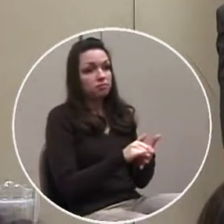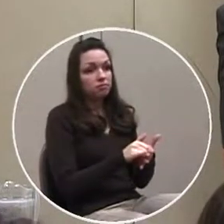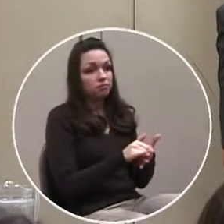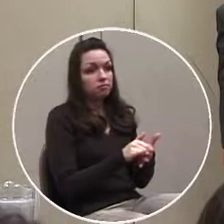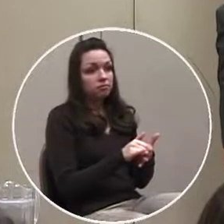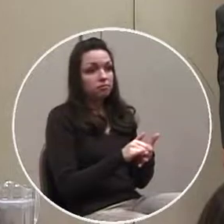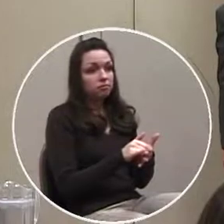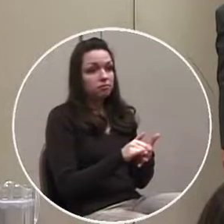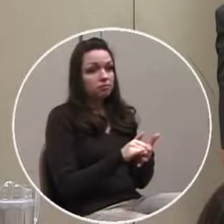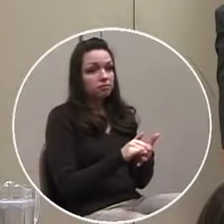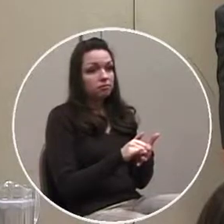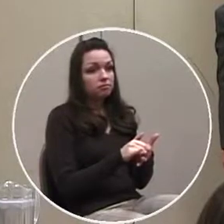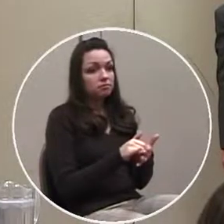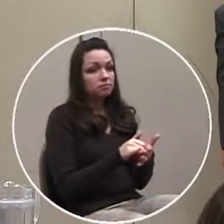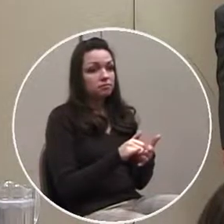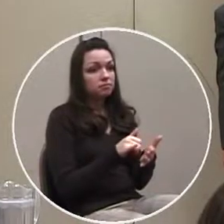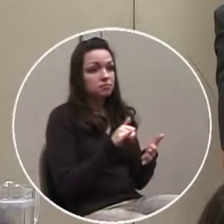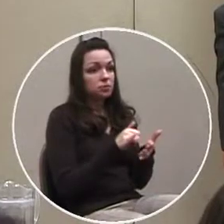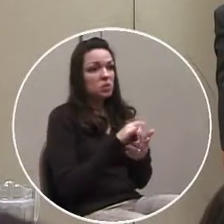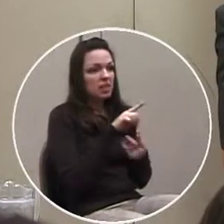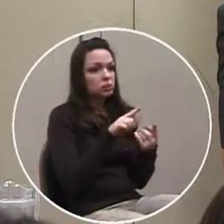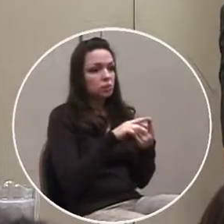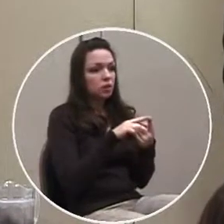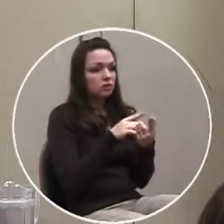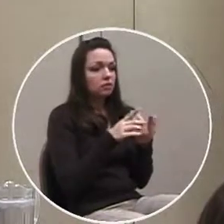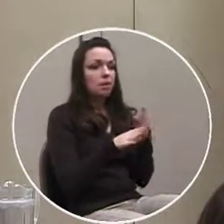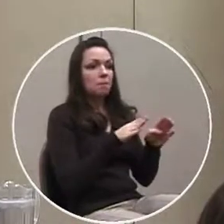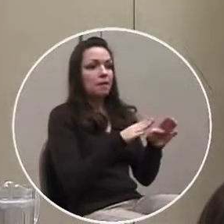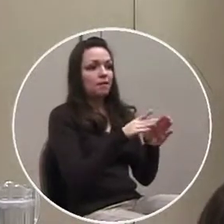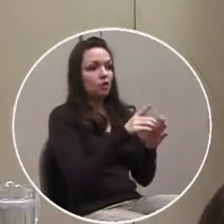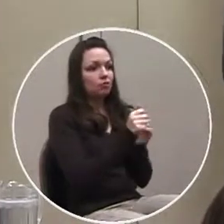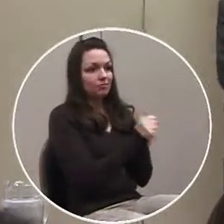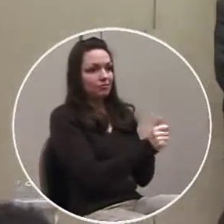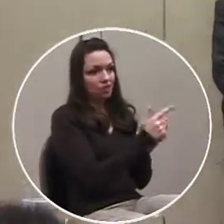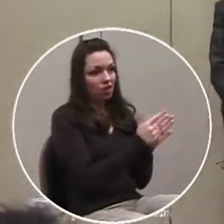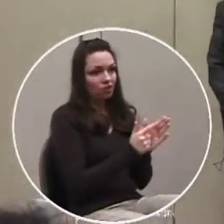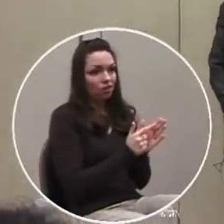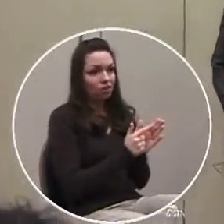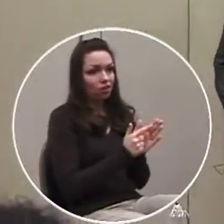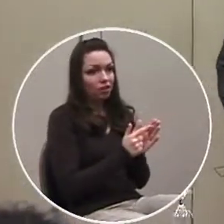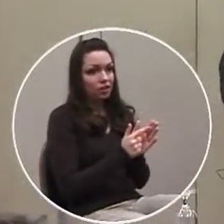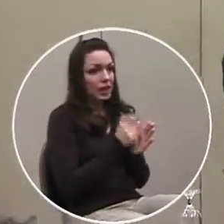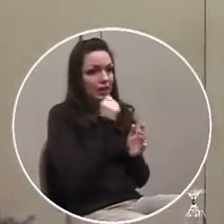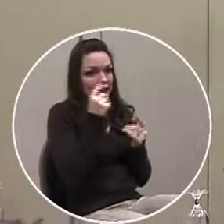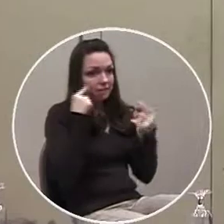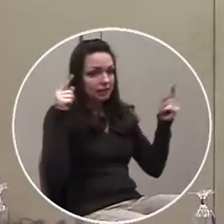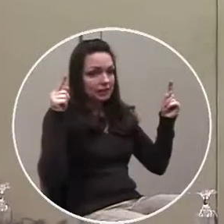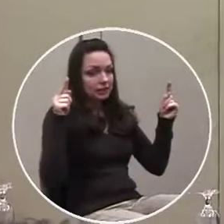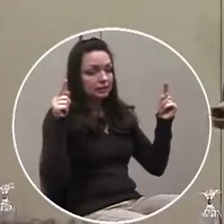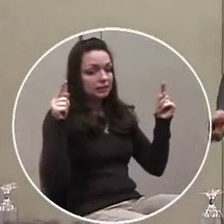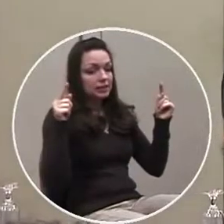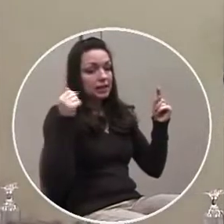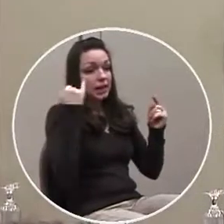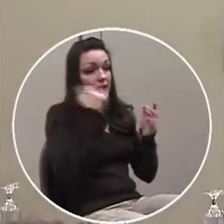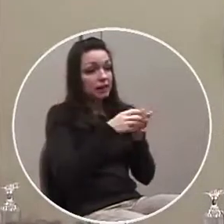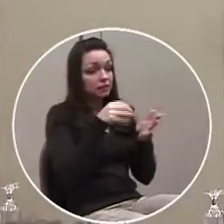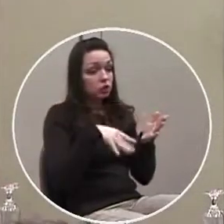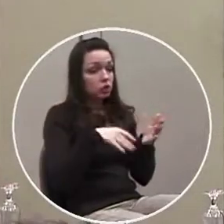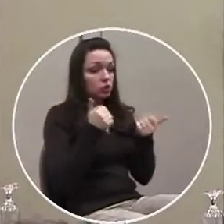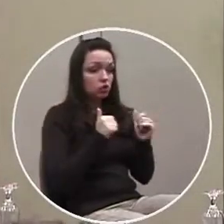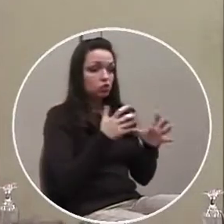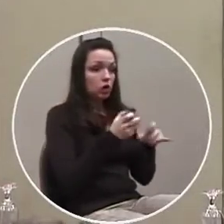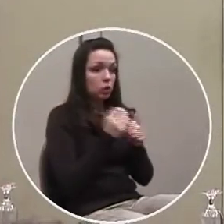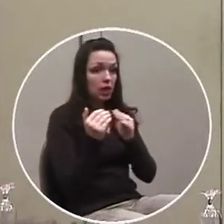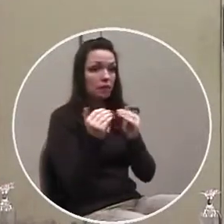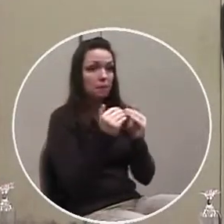That is one of those places where behavior is lawful. And ineffective. If a student is trying to get, say, peer attention